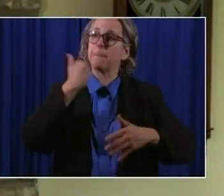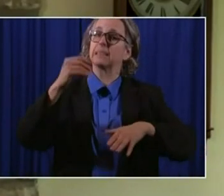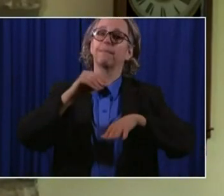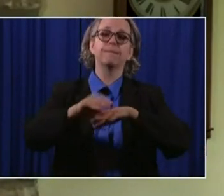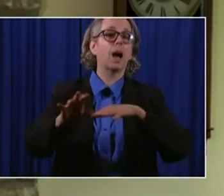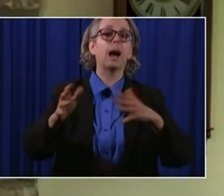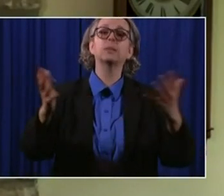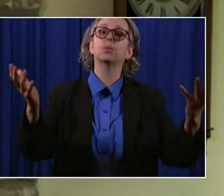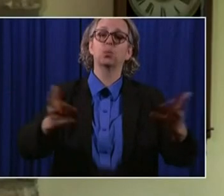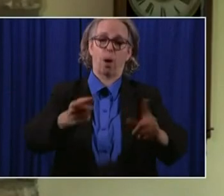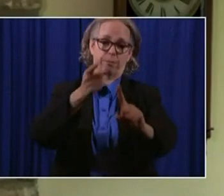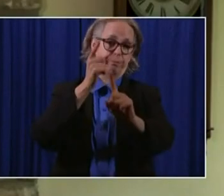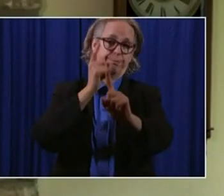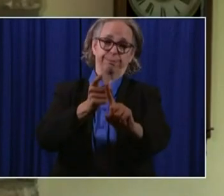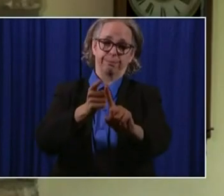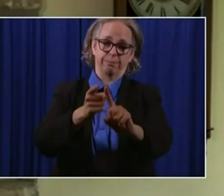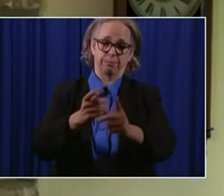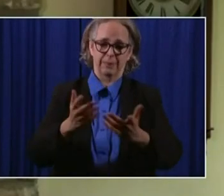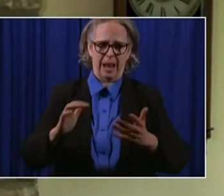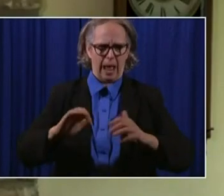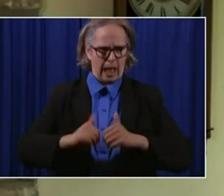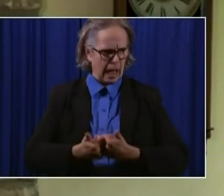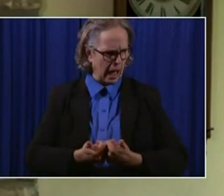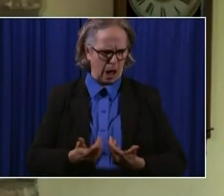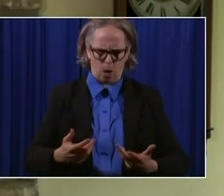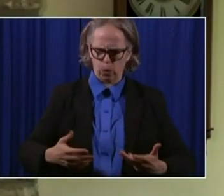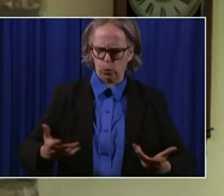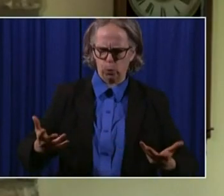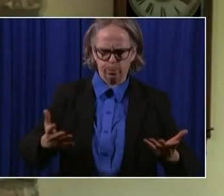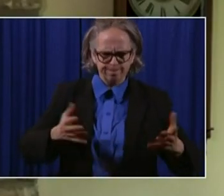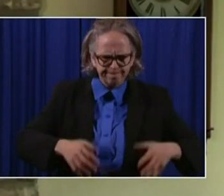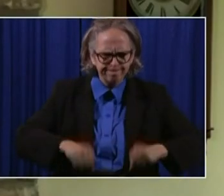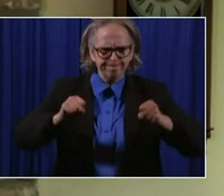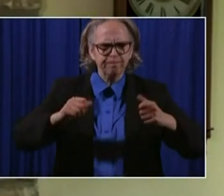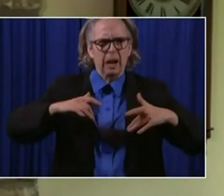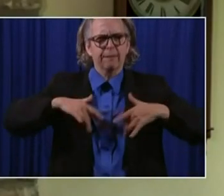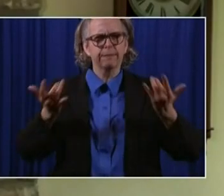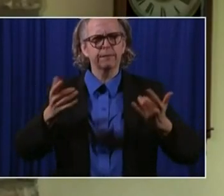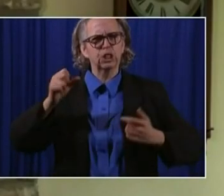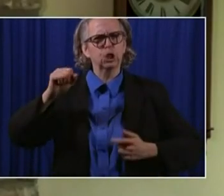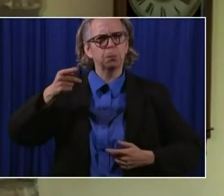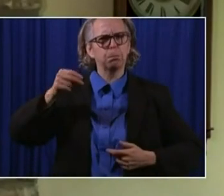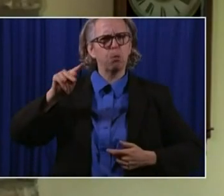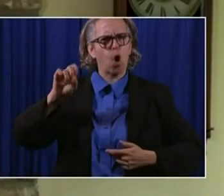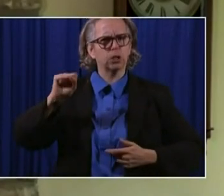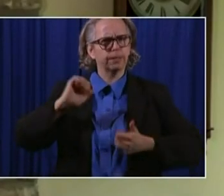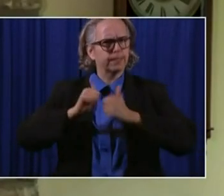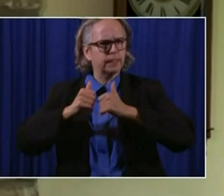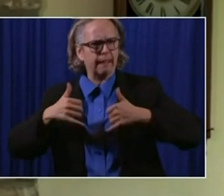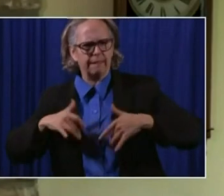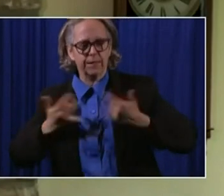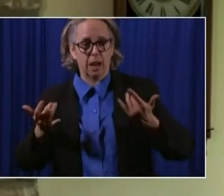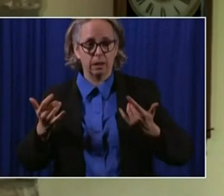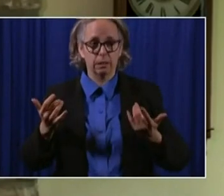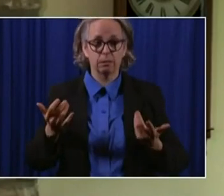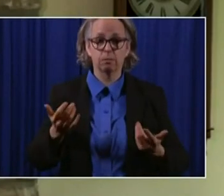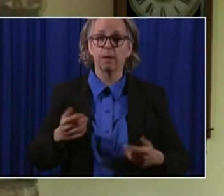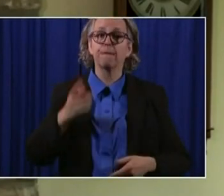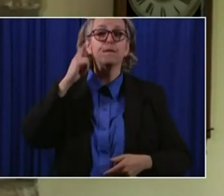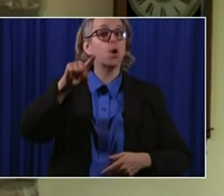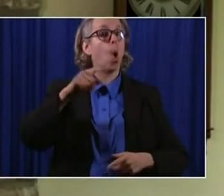in Ohio are conducted. This includes not only high school athletes, not